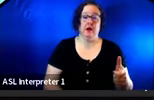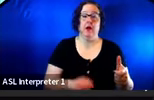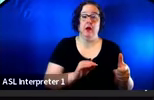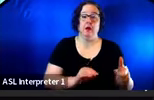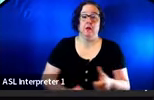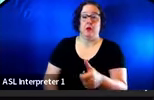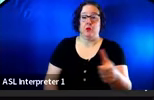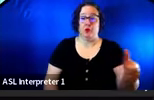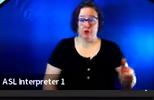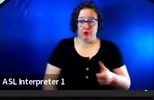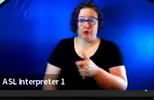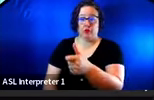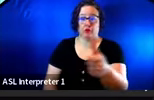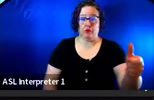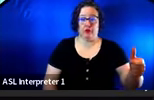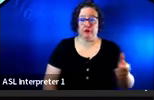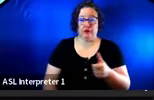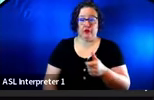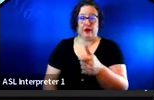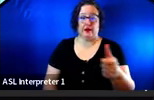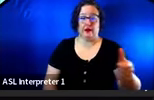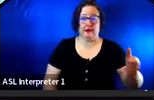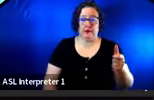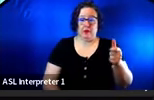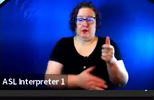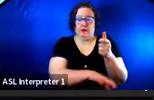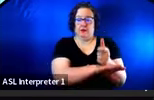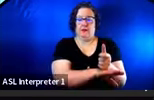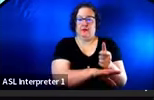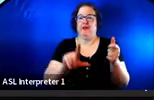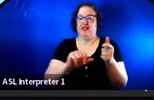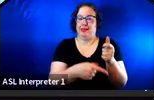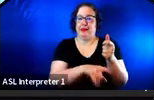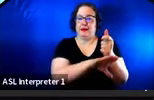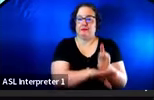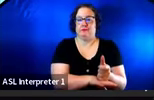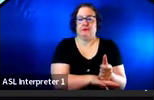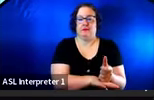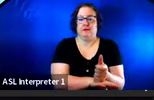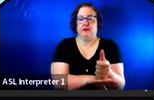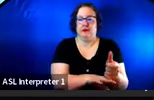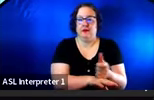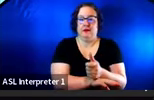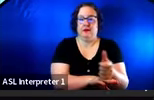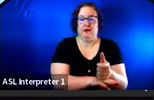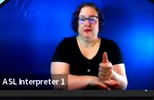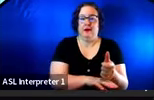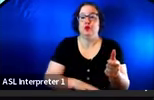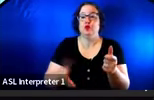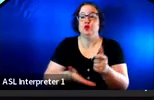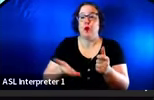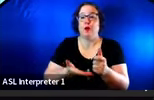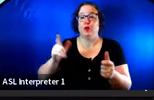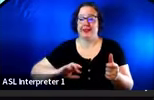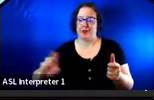in space while it rests on the thigh to operate the right thumbstick. And then the thumb has access to